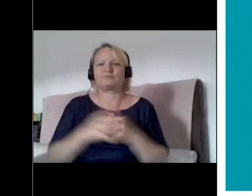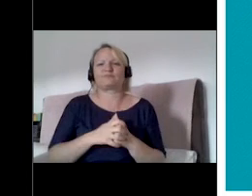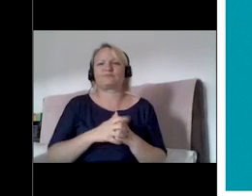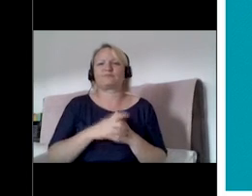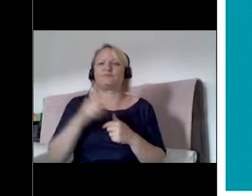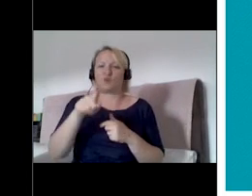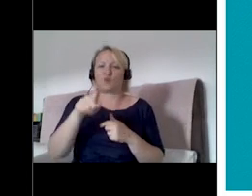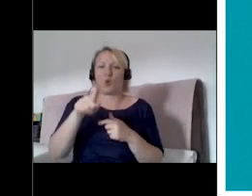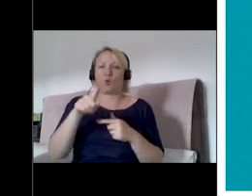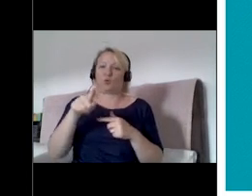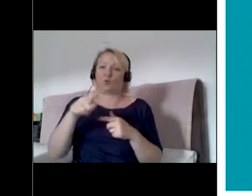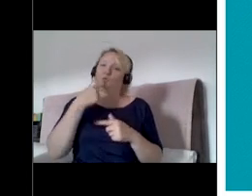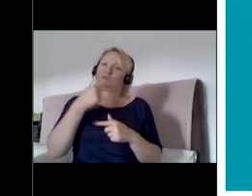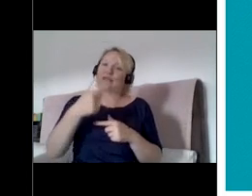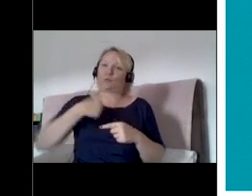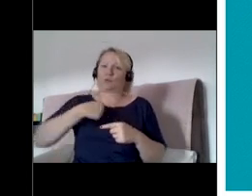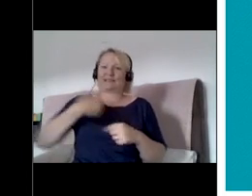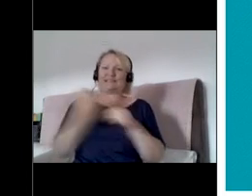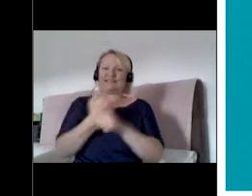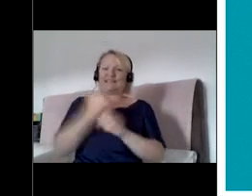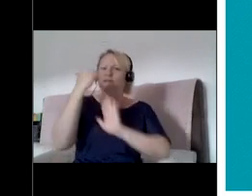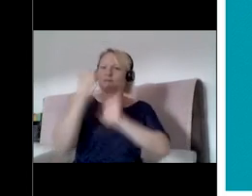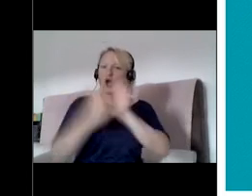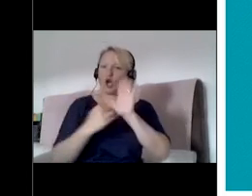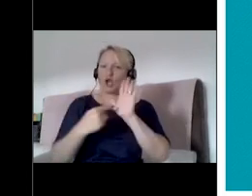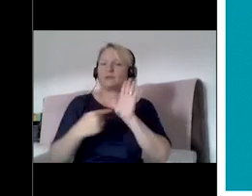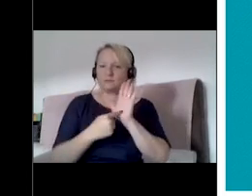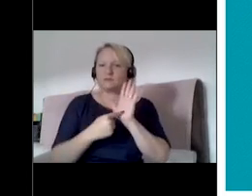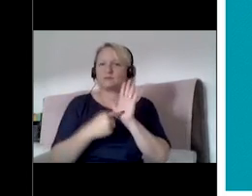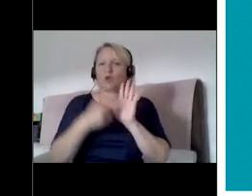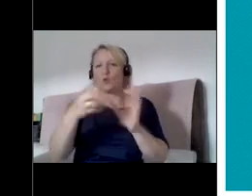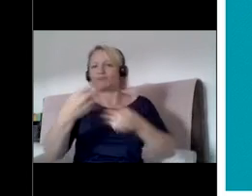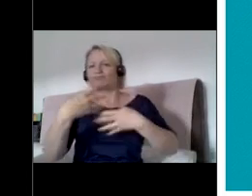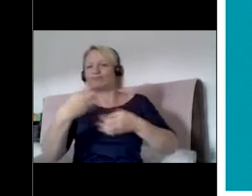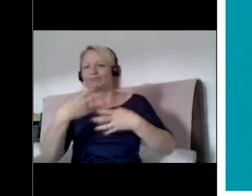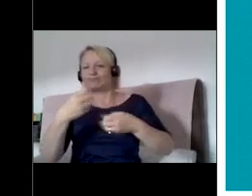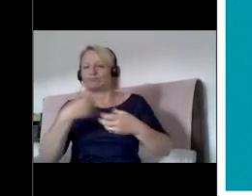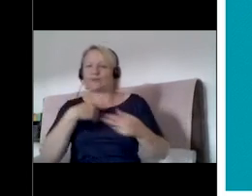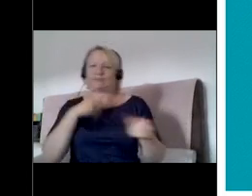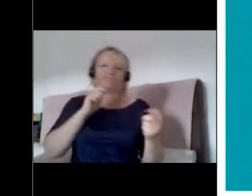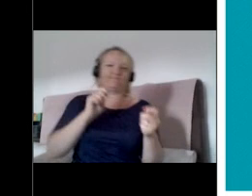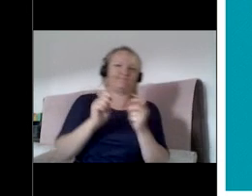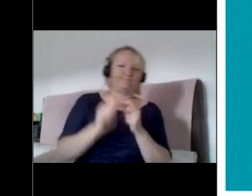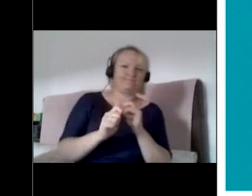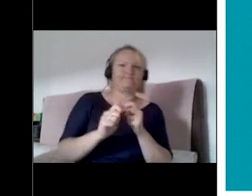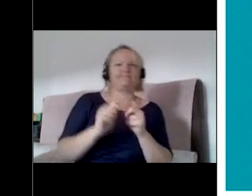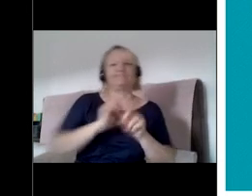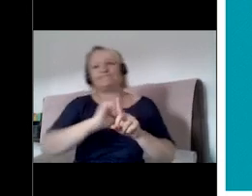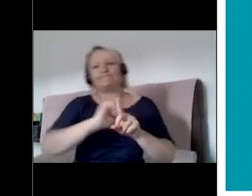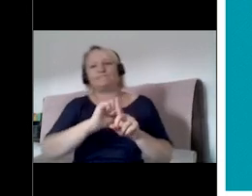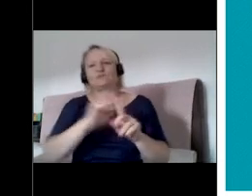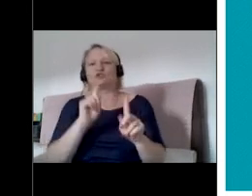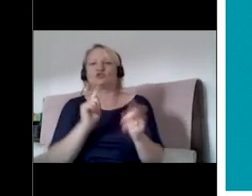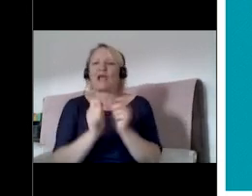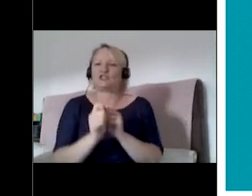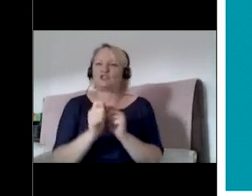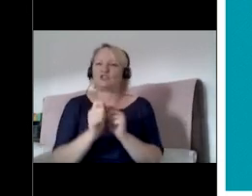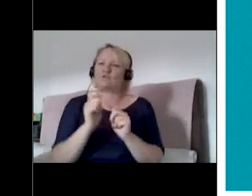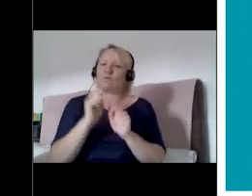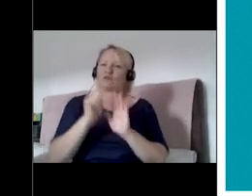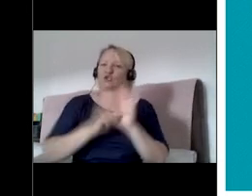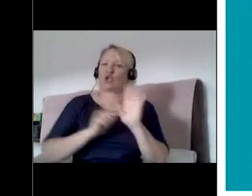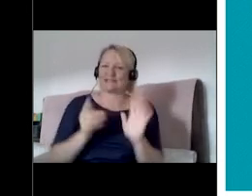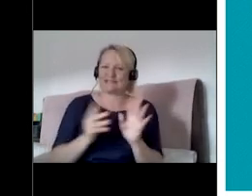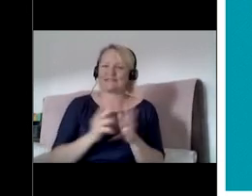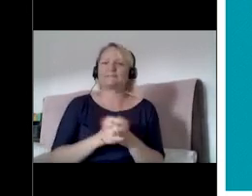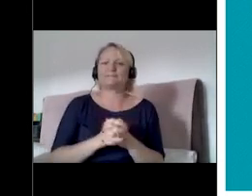received during our 3 previous consultations and how these have been used to further refine the project's design.